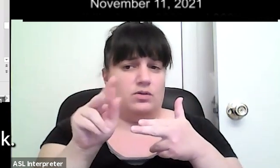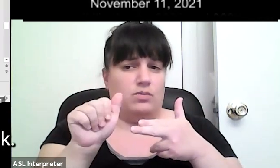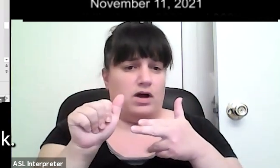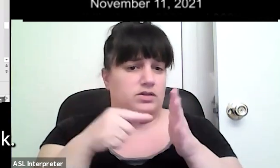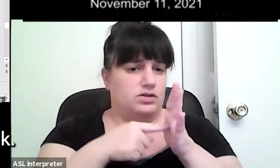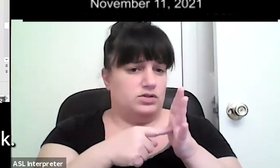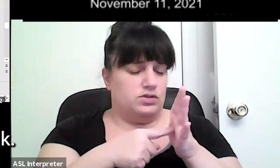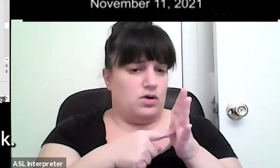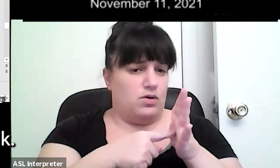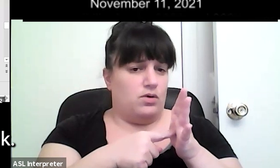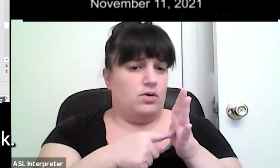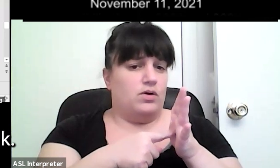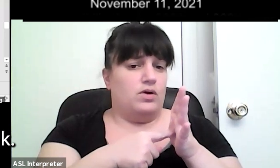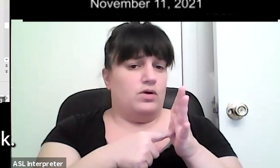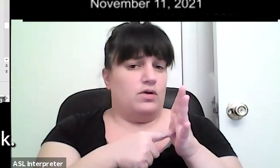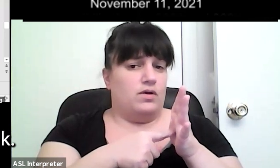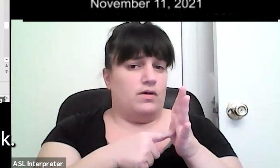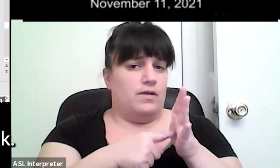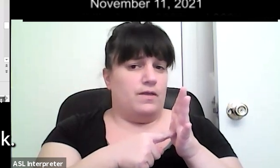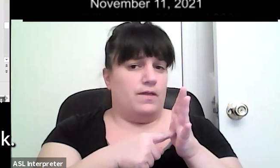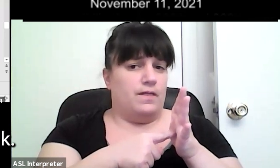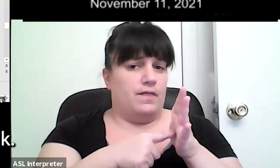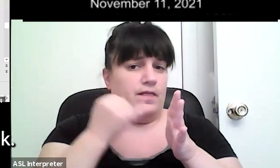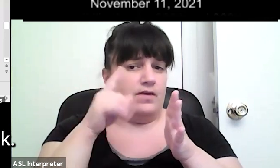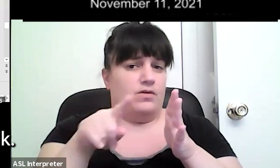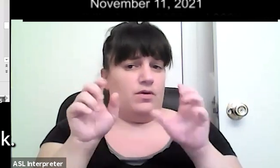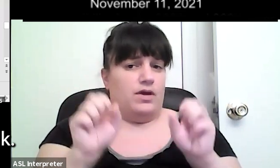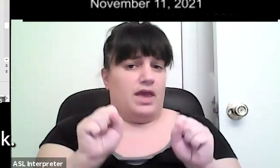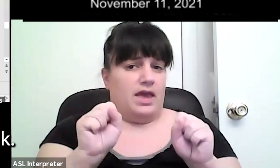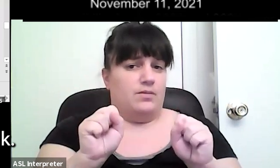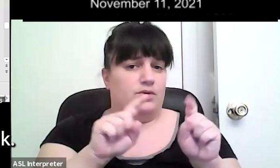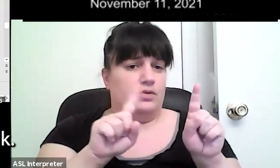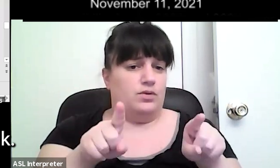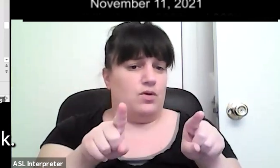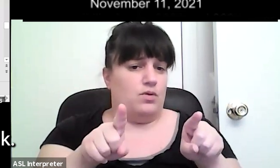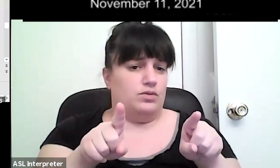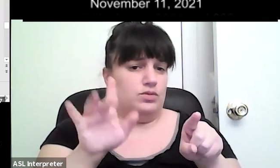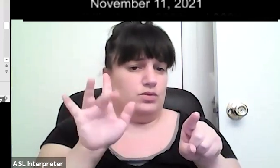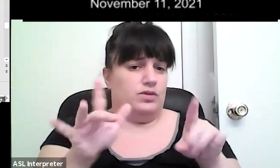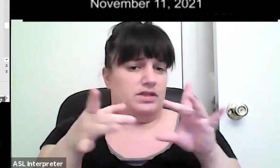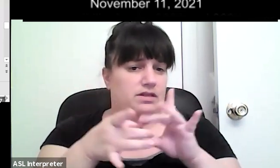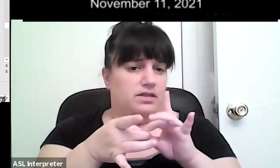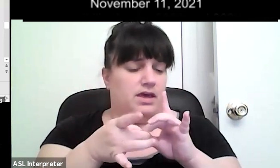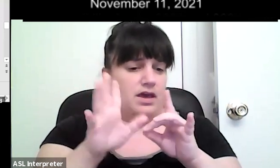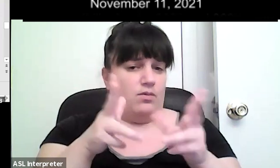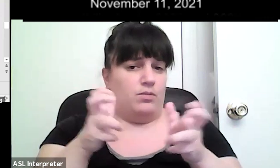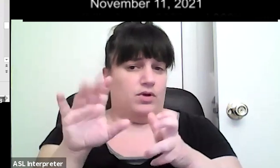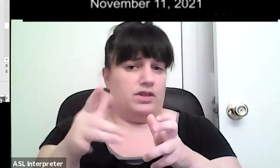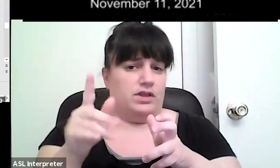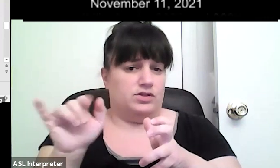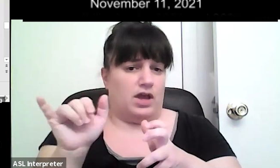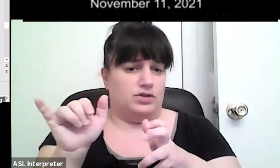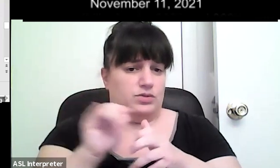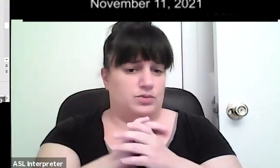showed. If folks are able to go to this link, I'll put this in the chat as well.